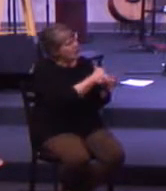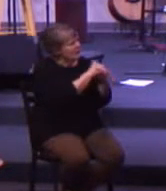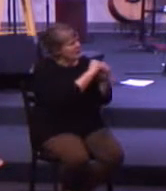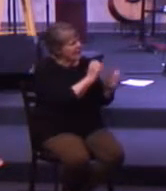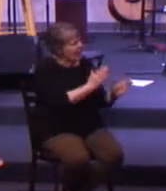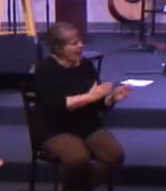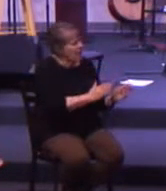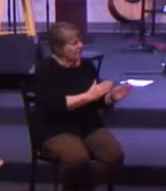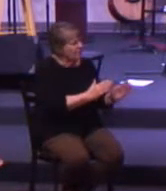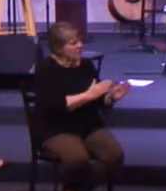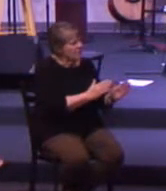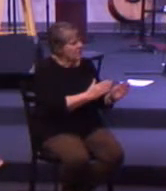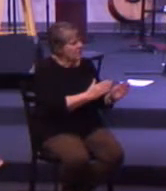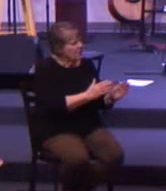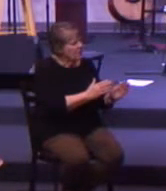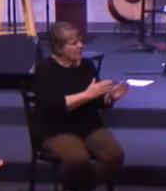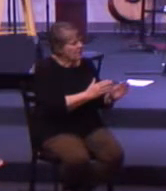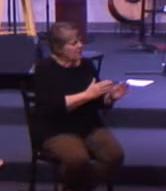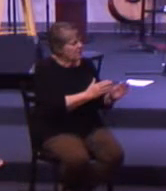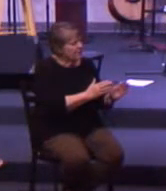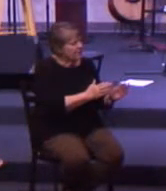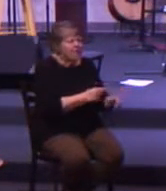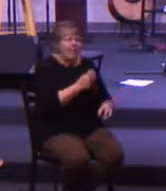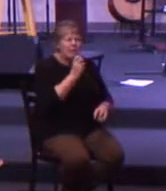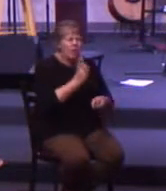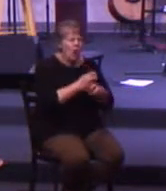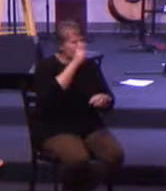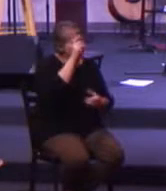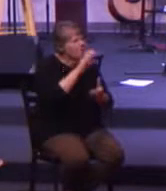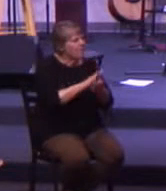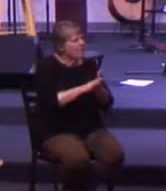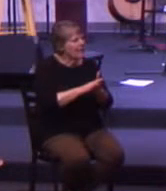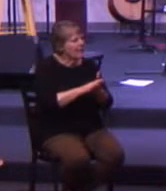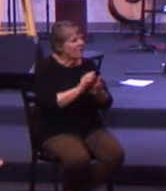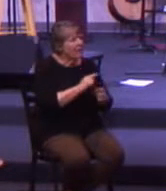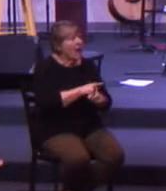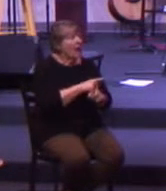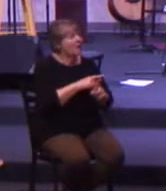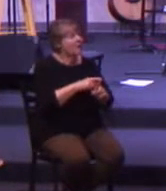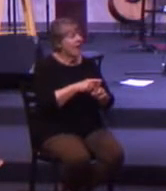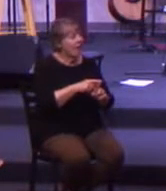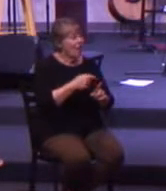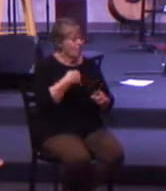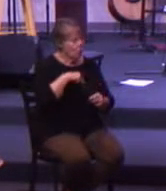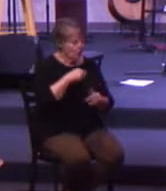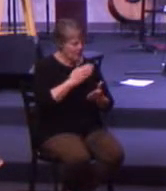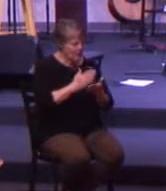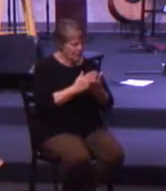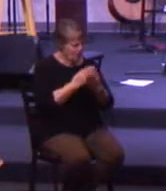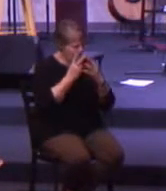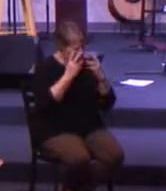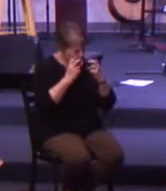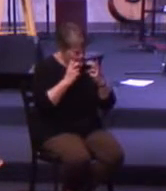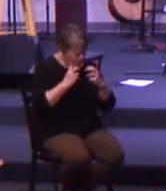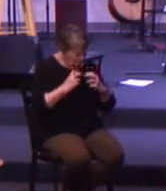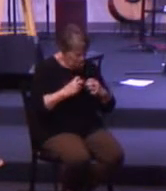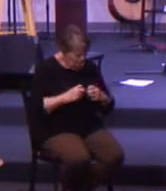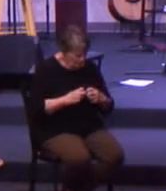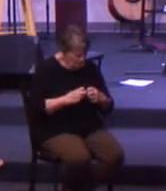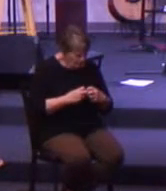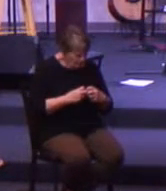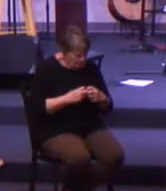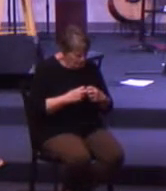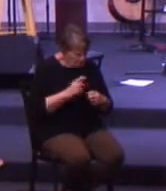we stop and ask ourselves, wherever I'm stuck in life, what are the